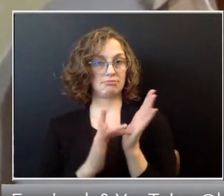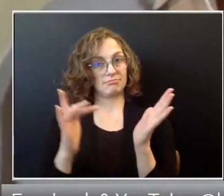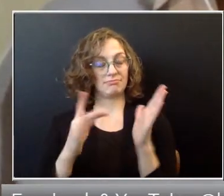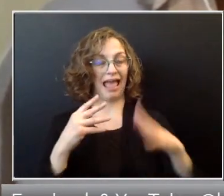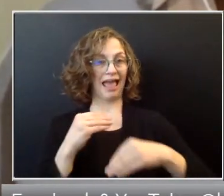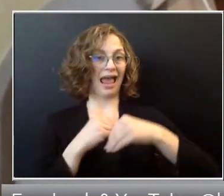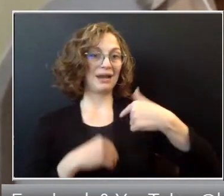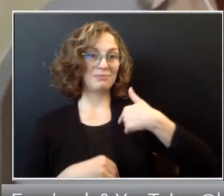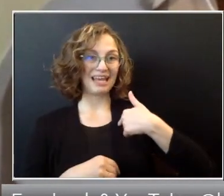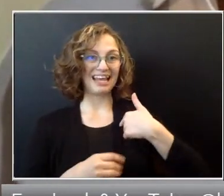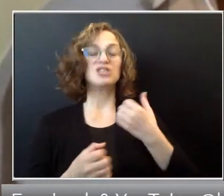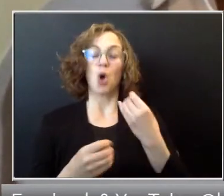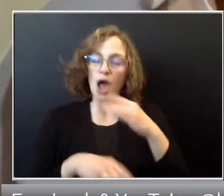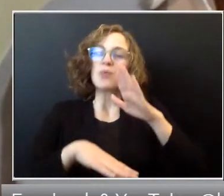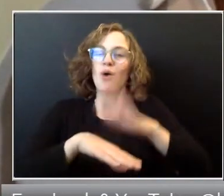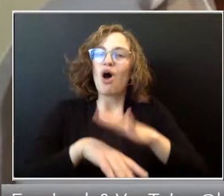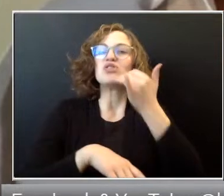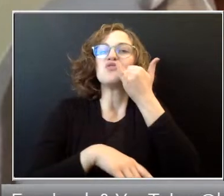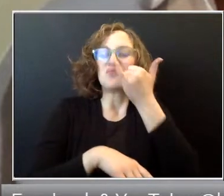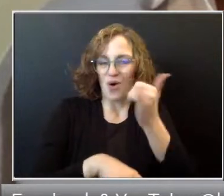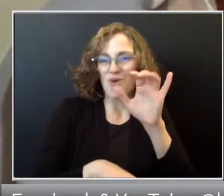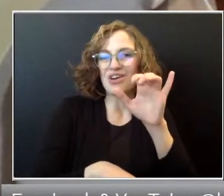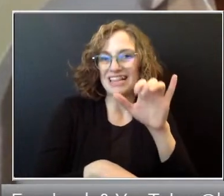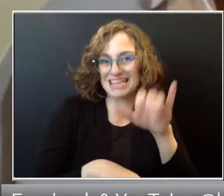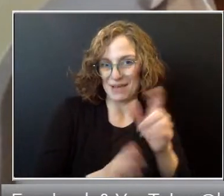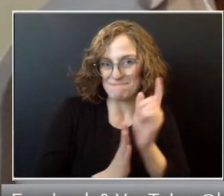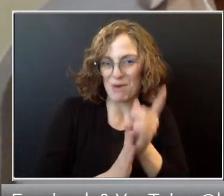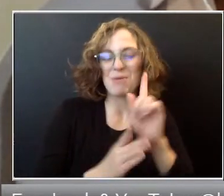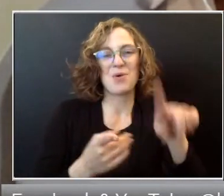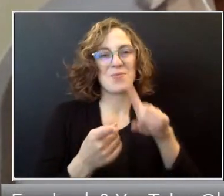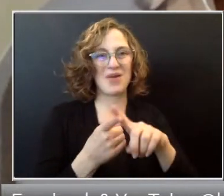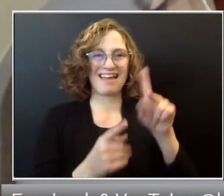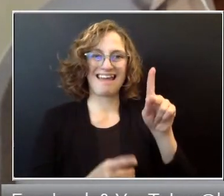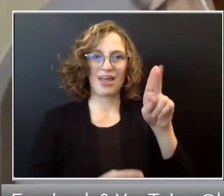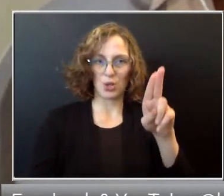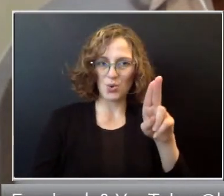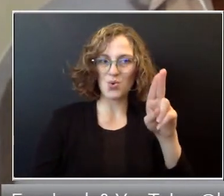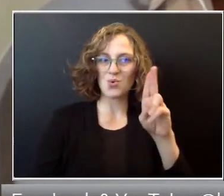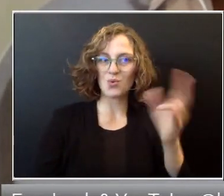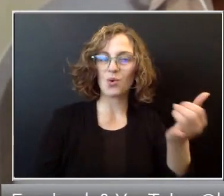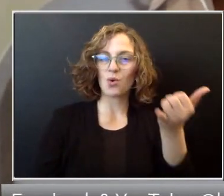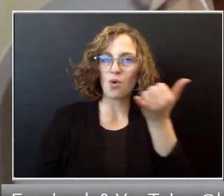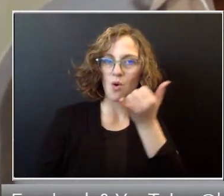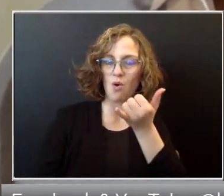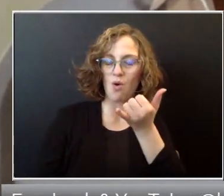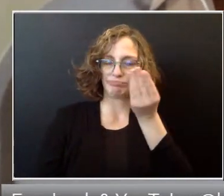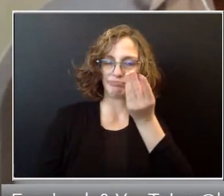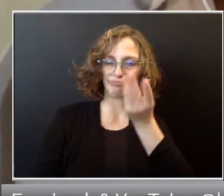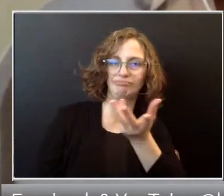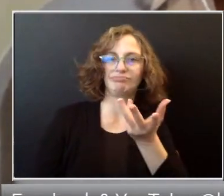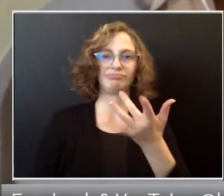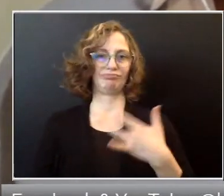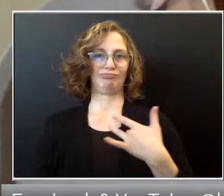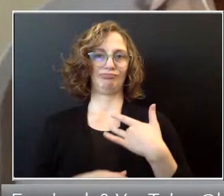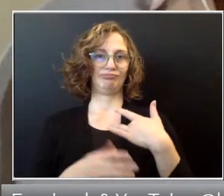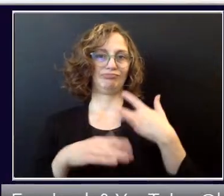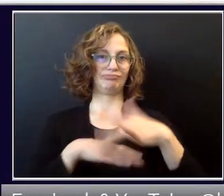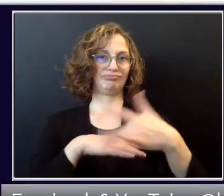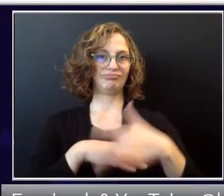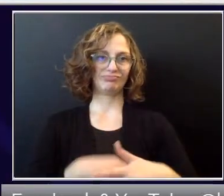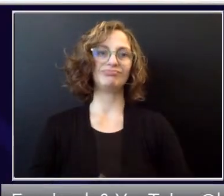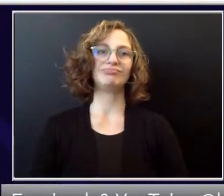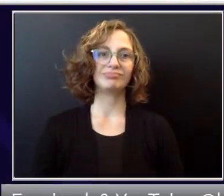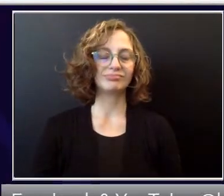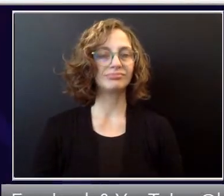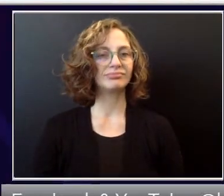the news that they had the heart, and we could get ready and pack up and head out to KU. Did you